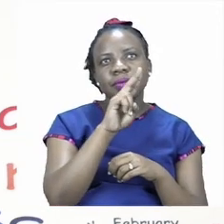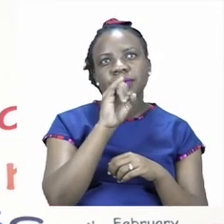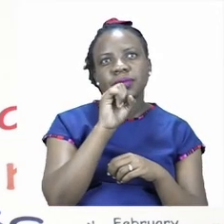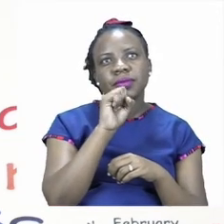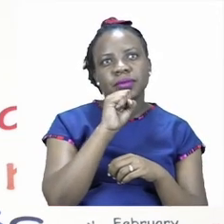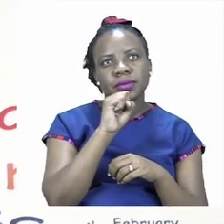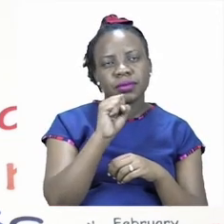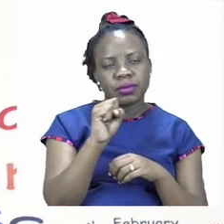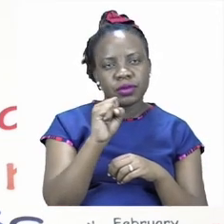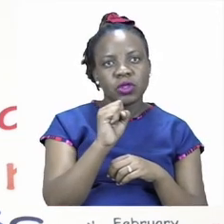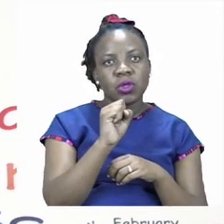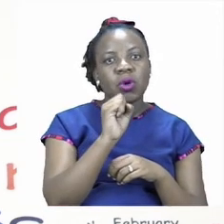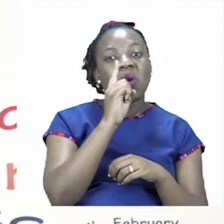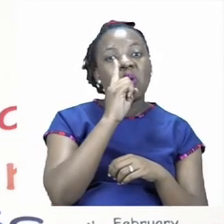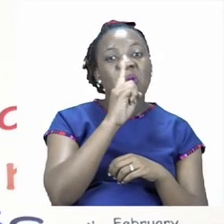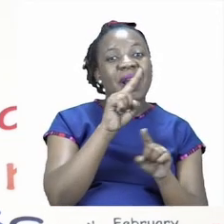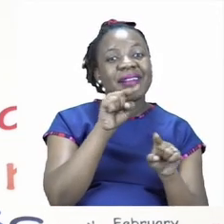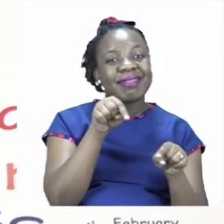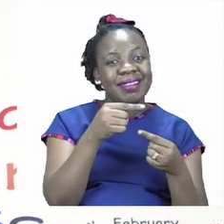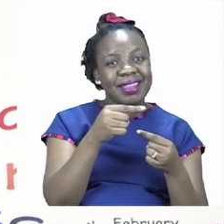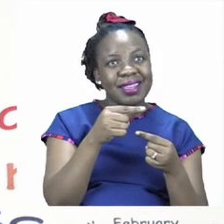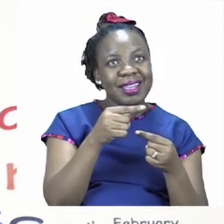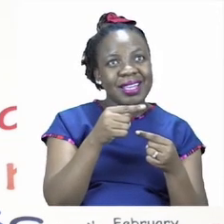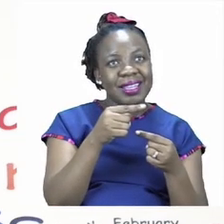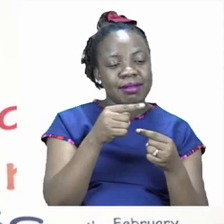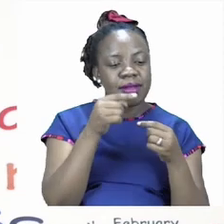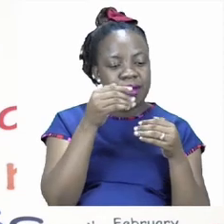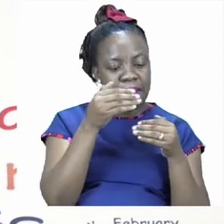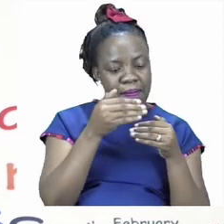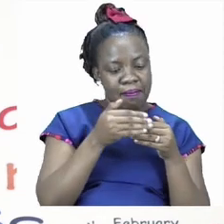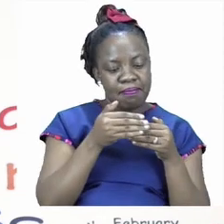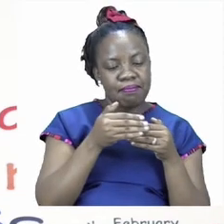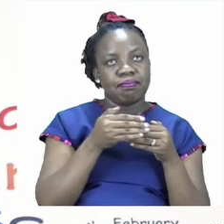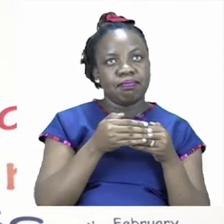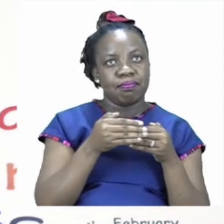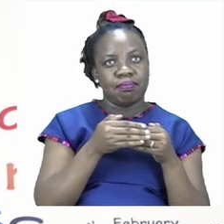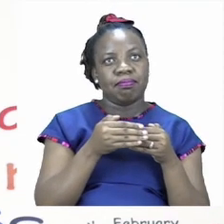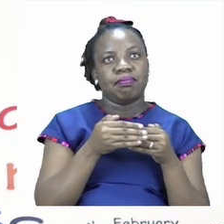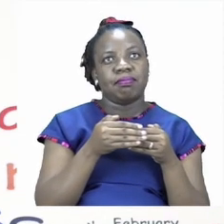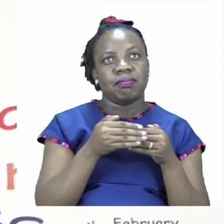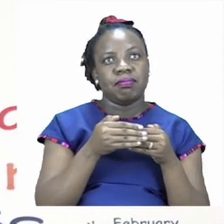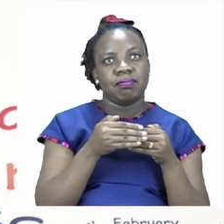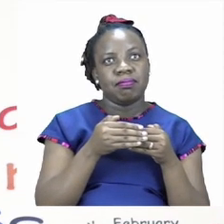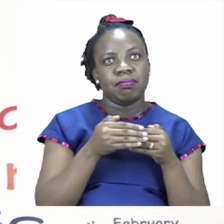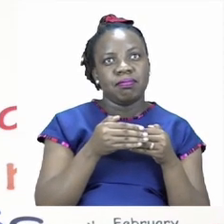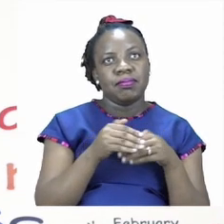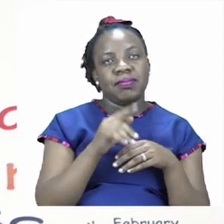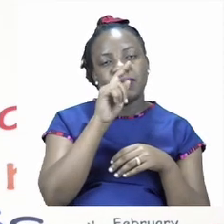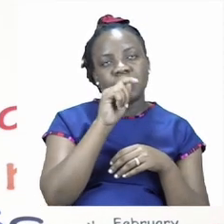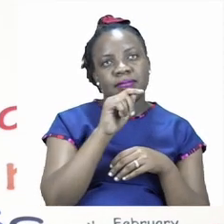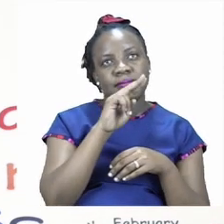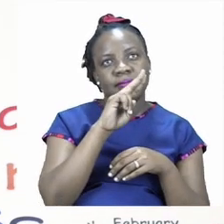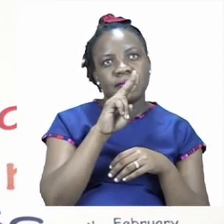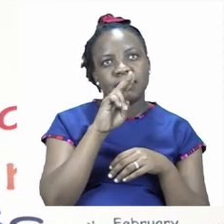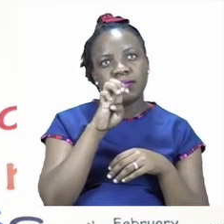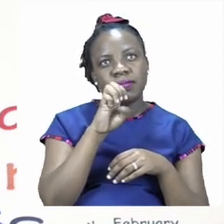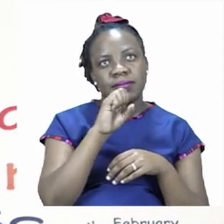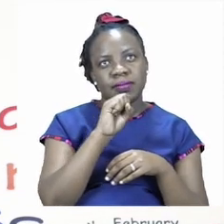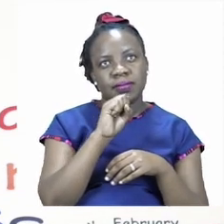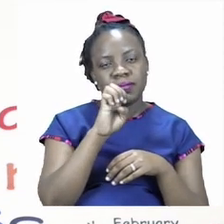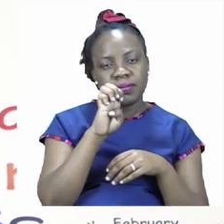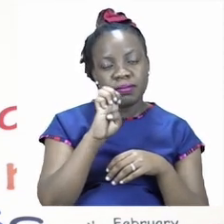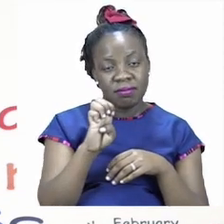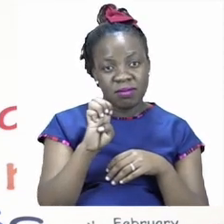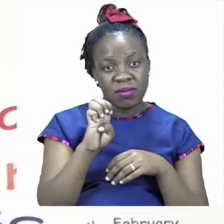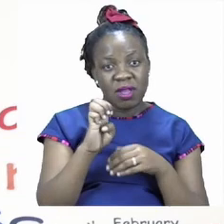that is close by, and it is for one thing, singular. When we use these, it's for something that